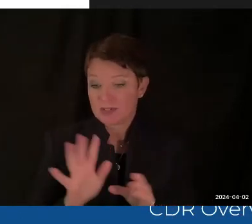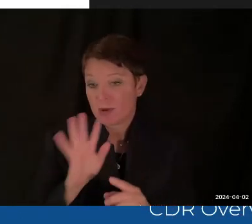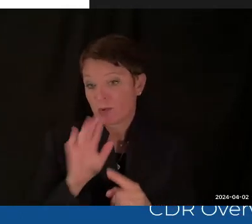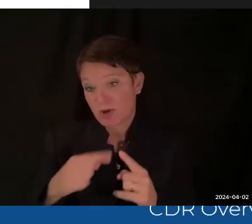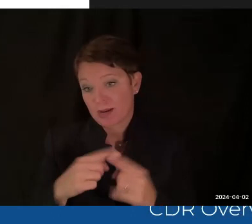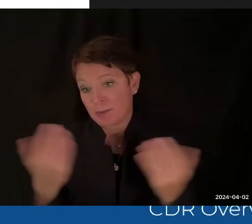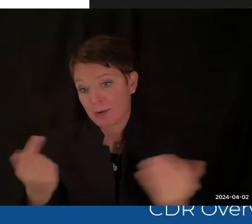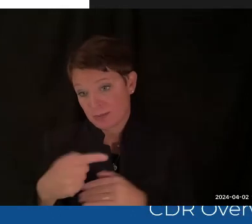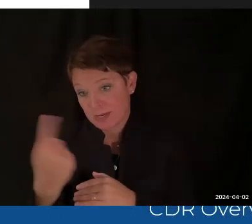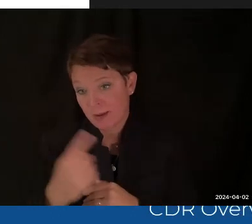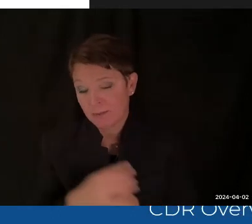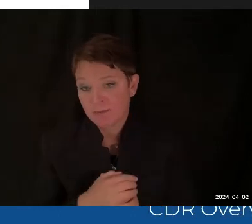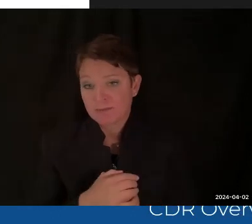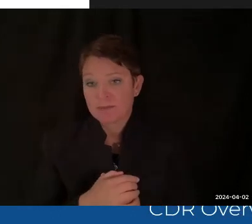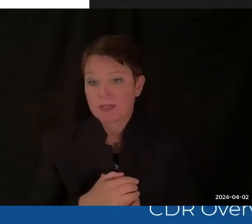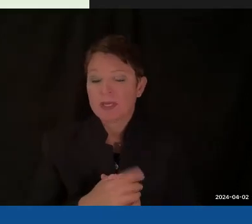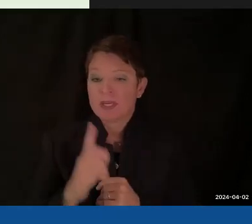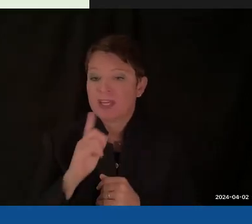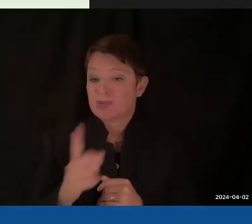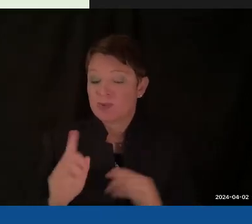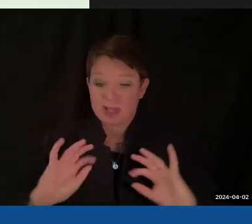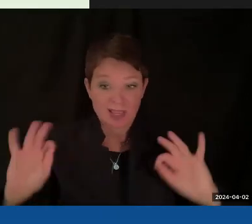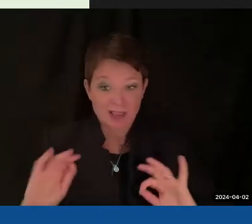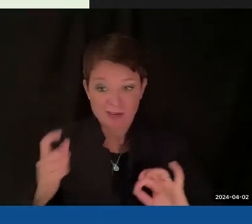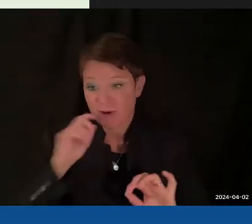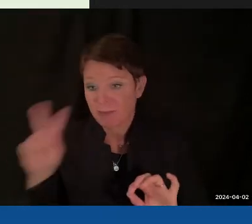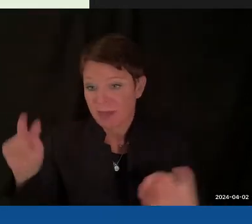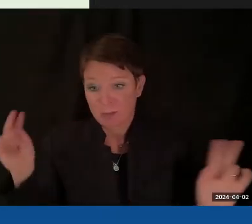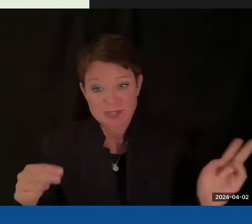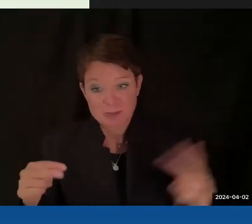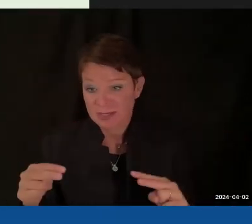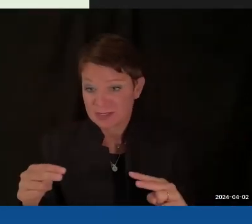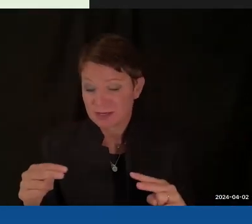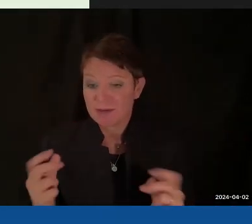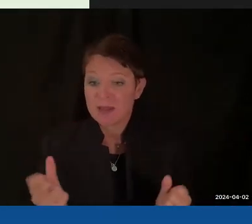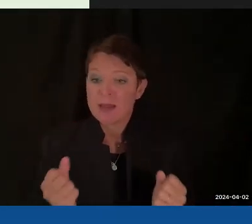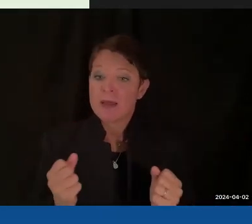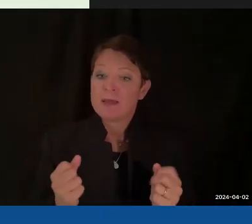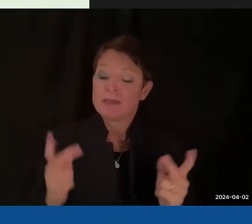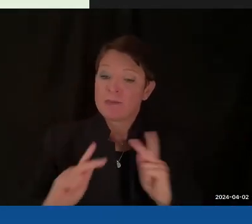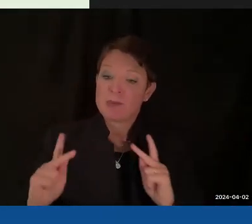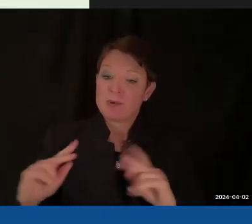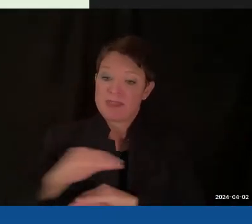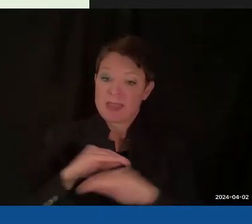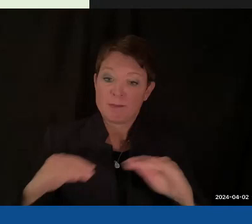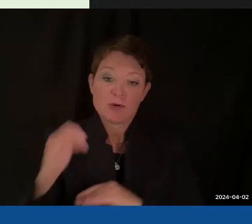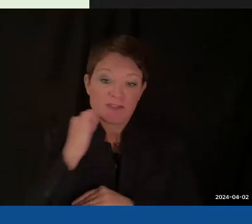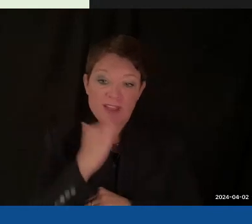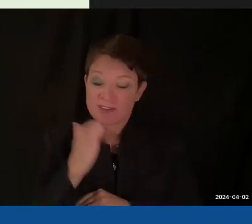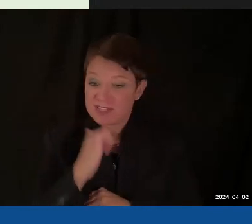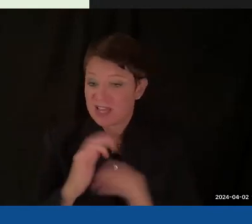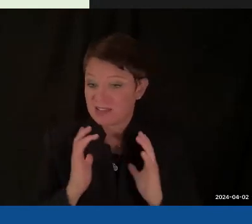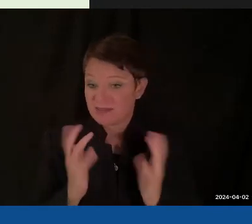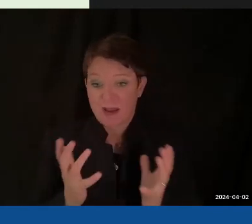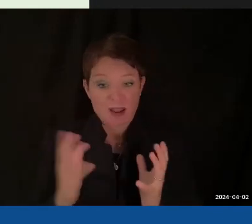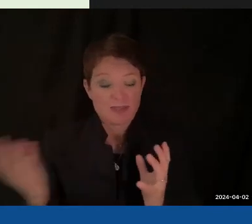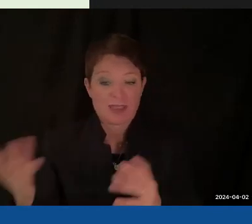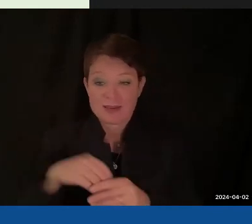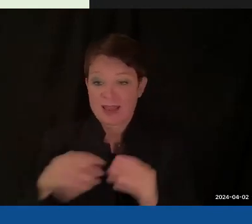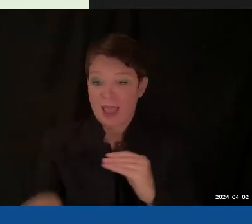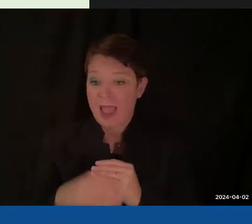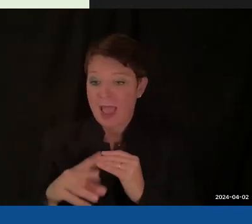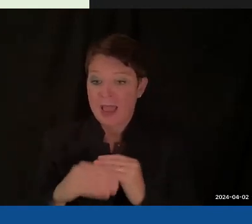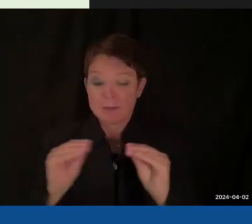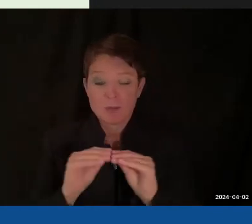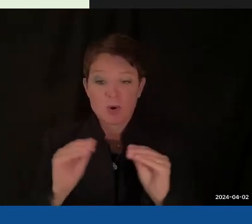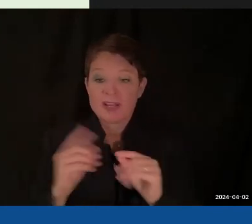about. It's really a drop in the bucket from their perspective, the amount of people that they move on a regular basis. They